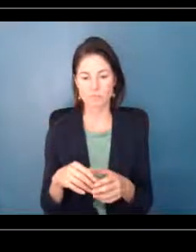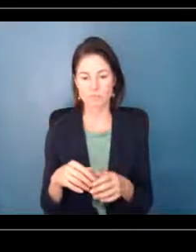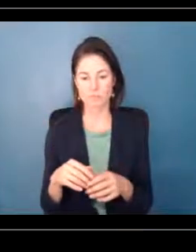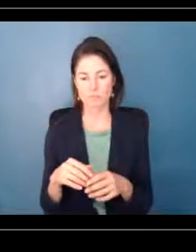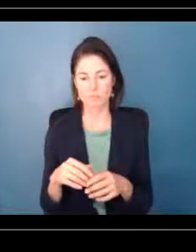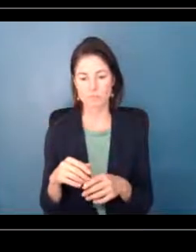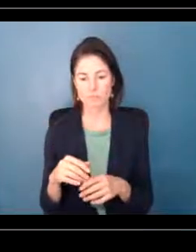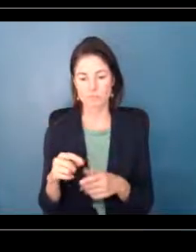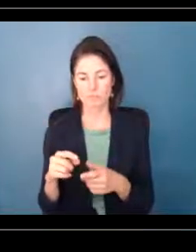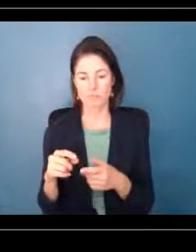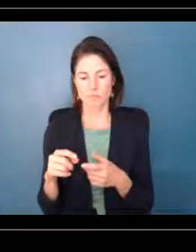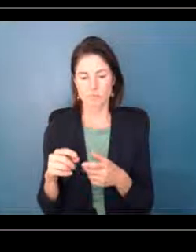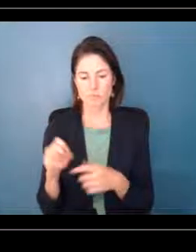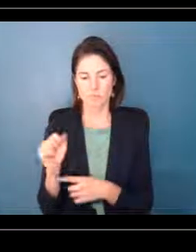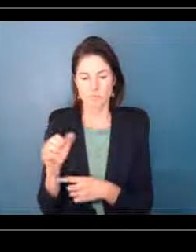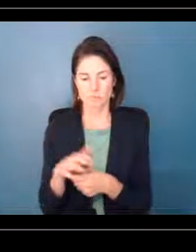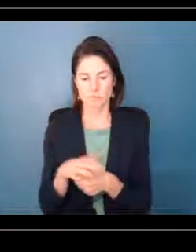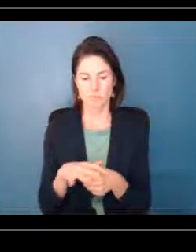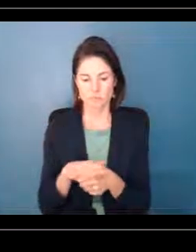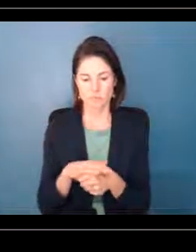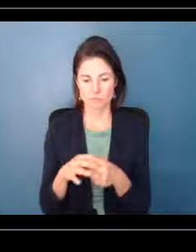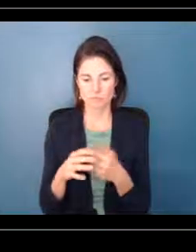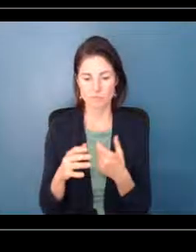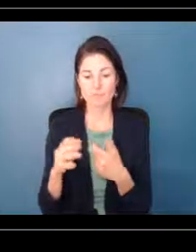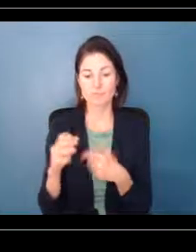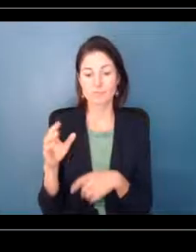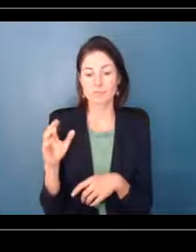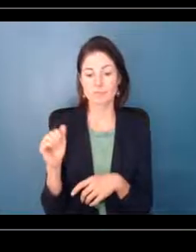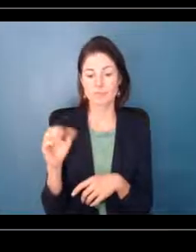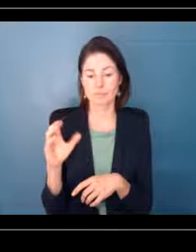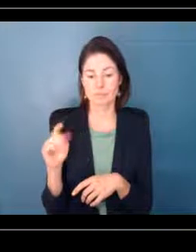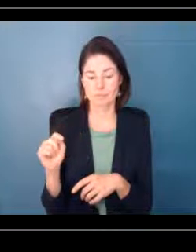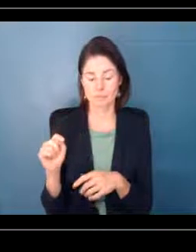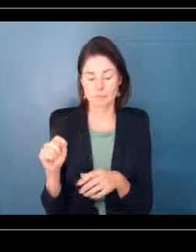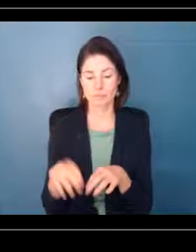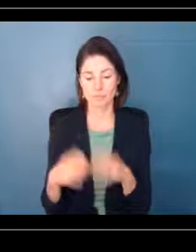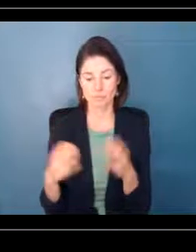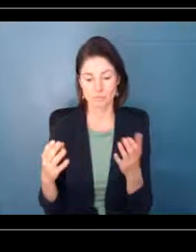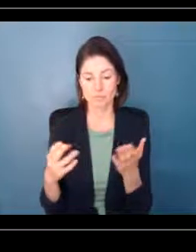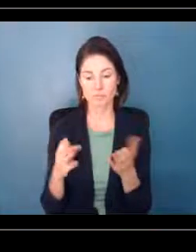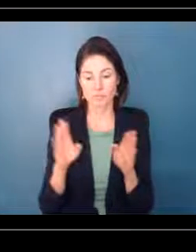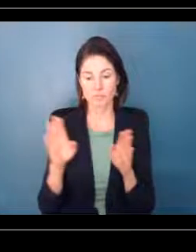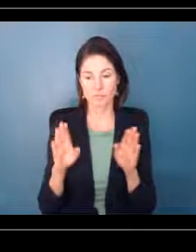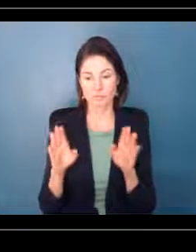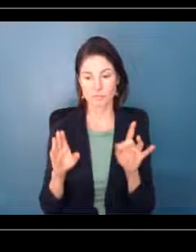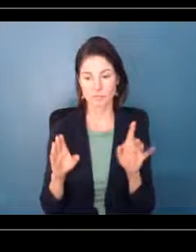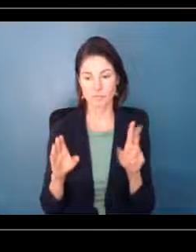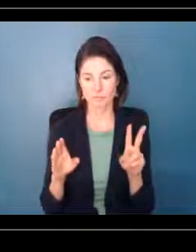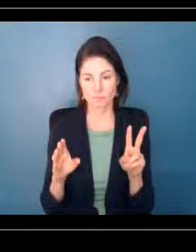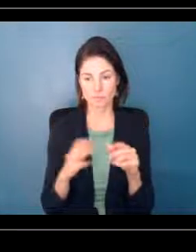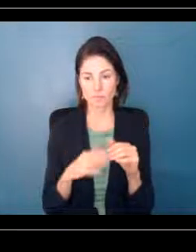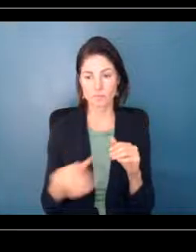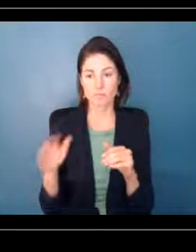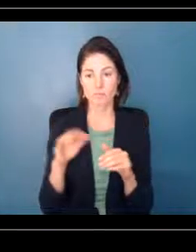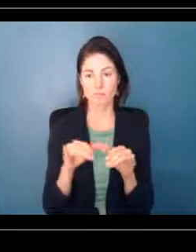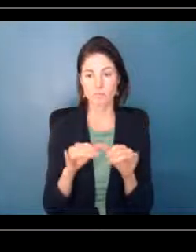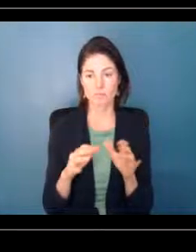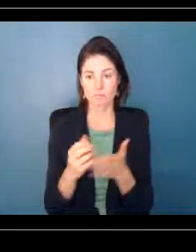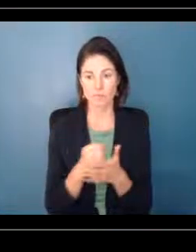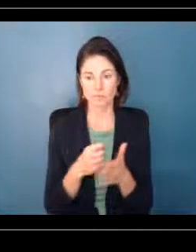in Sacramento County. Caltrans held the bid opening in August 2022, and bids came in above the engineer's estimate. The